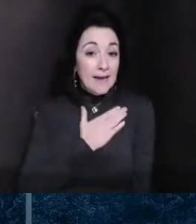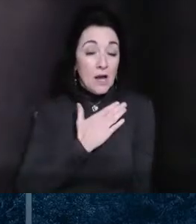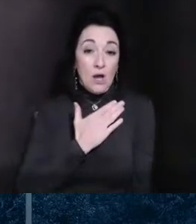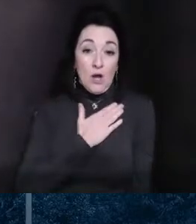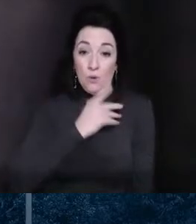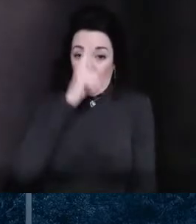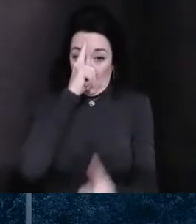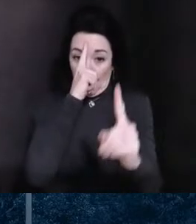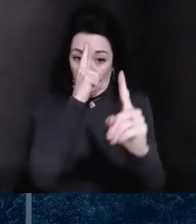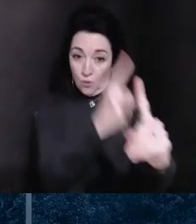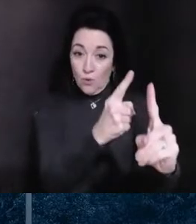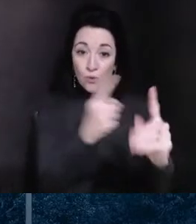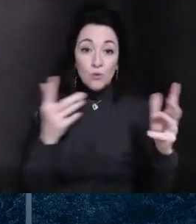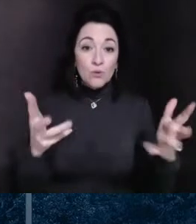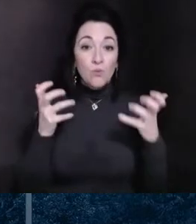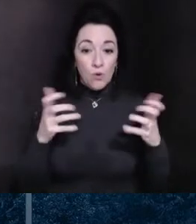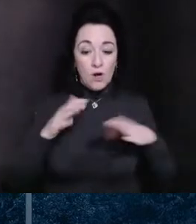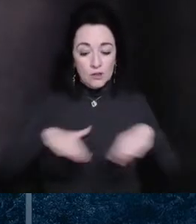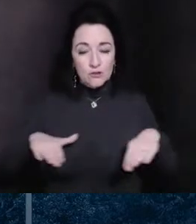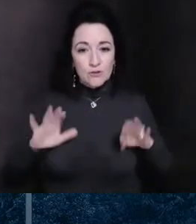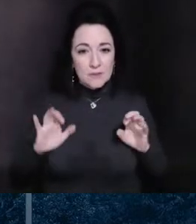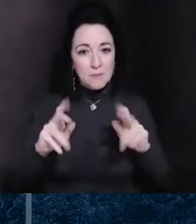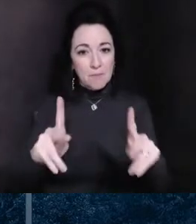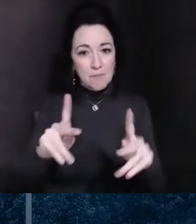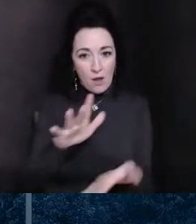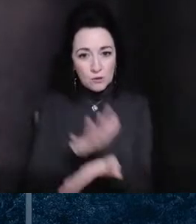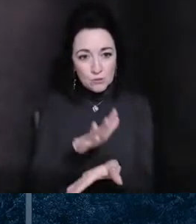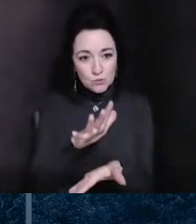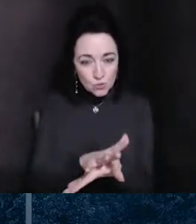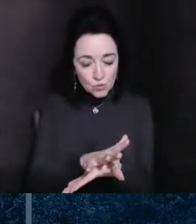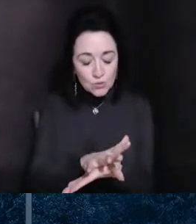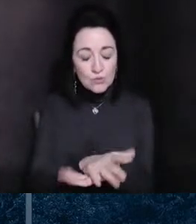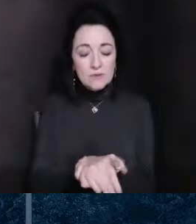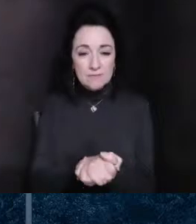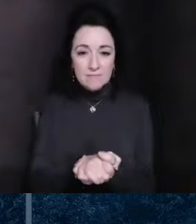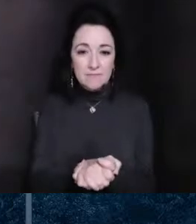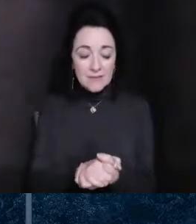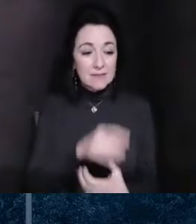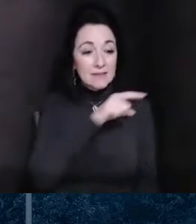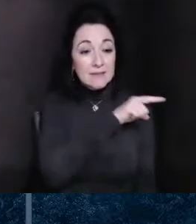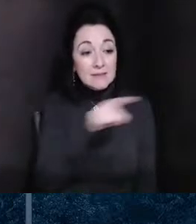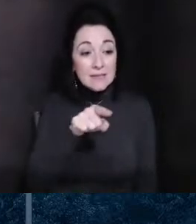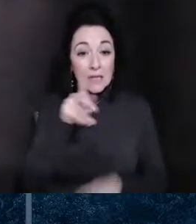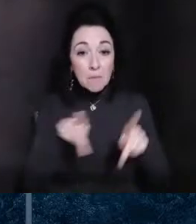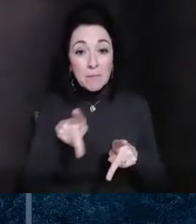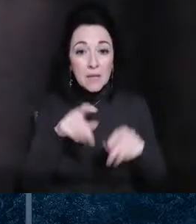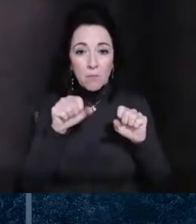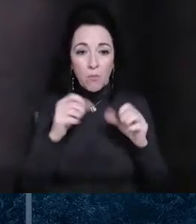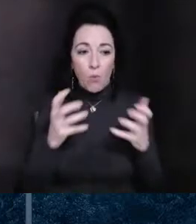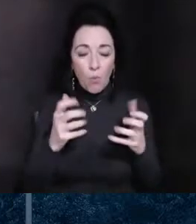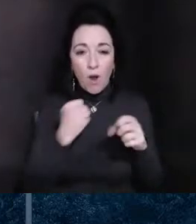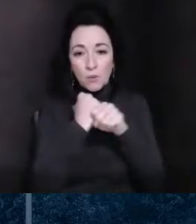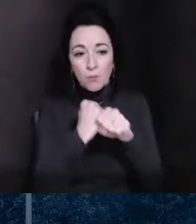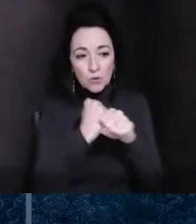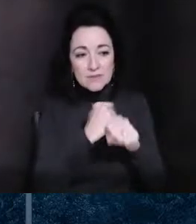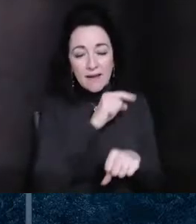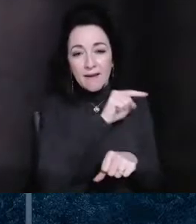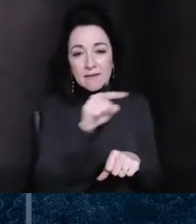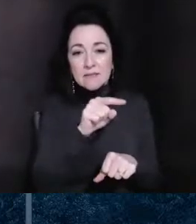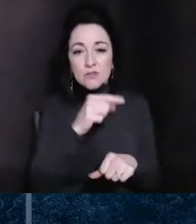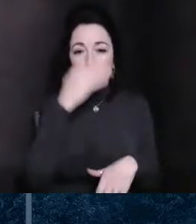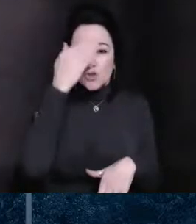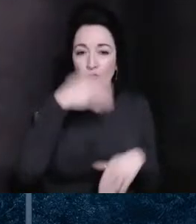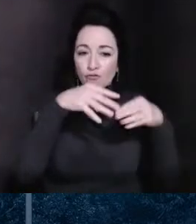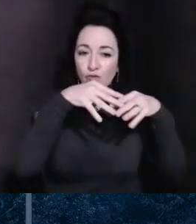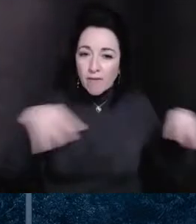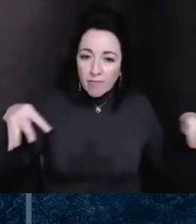our population, particularly those most vulnerable, those on the front lines, healthcare providers, first responders, just doing a great job